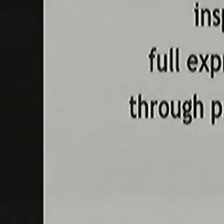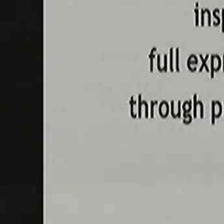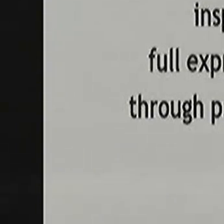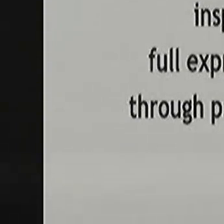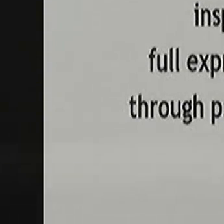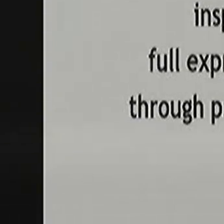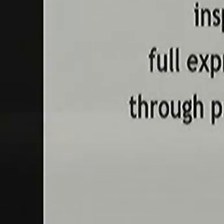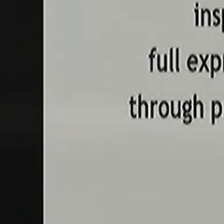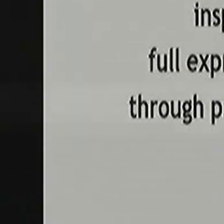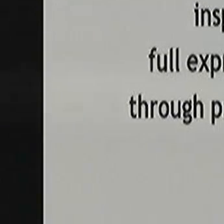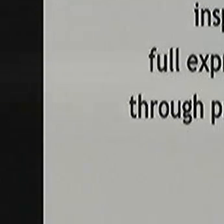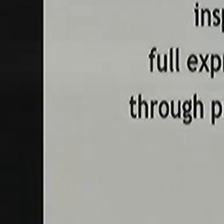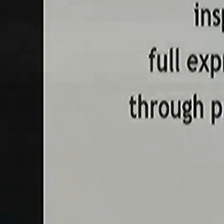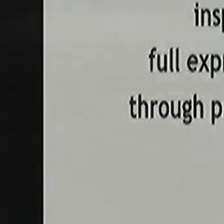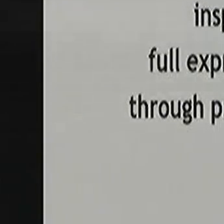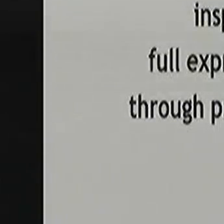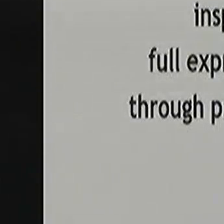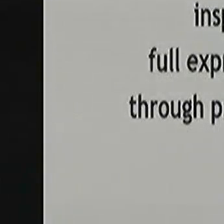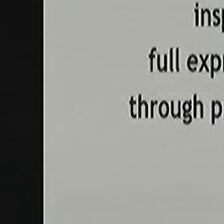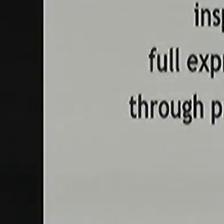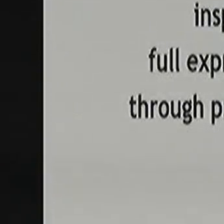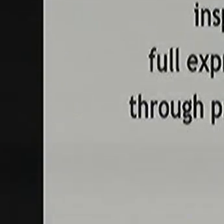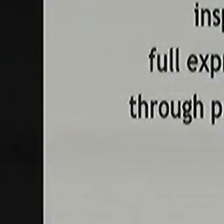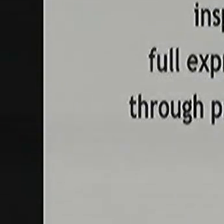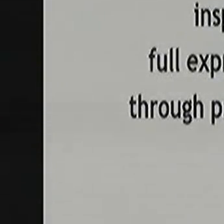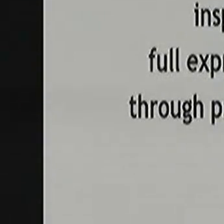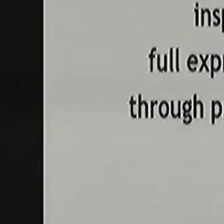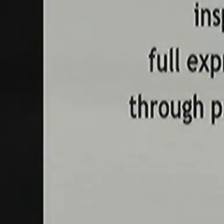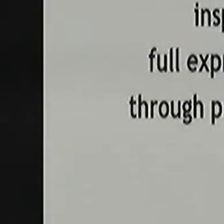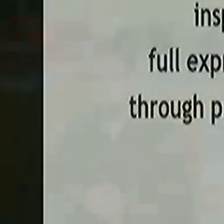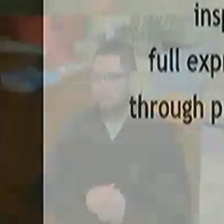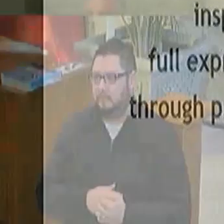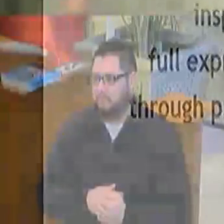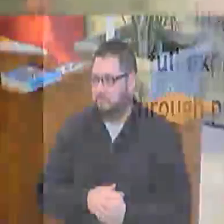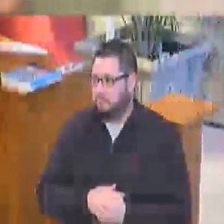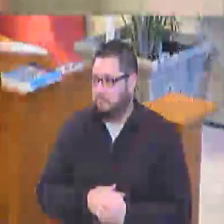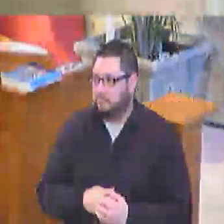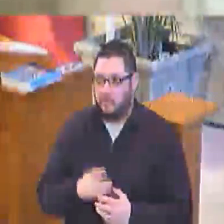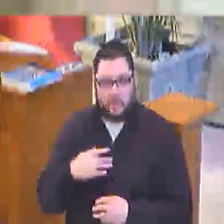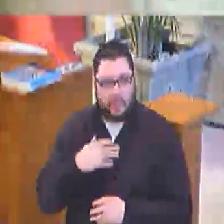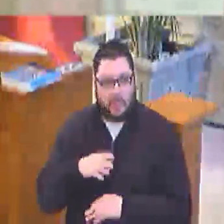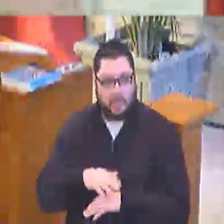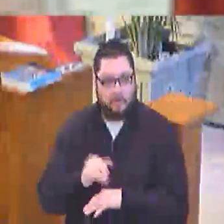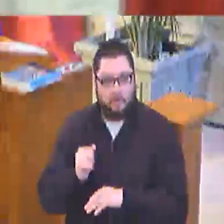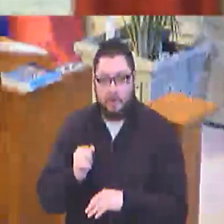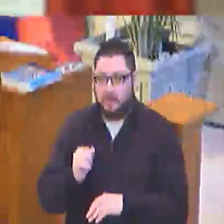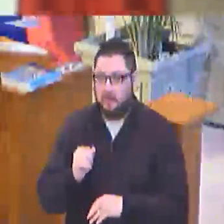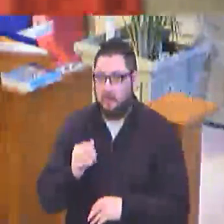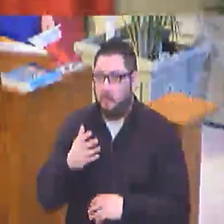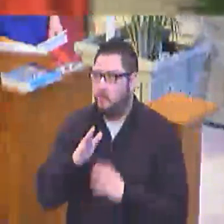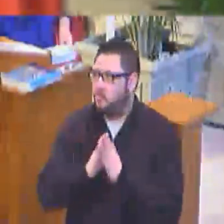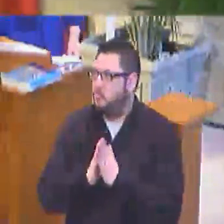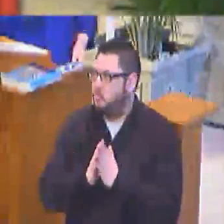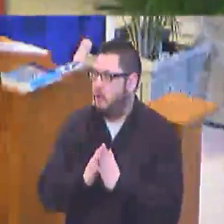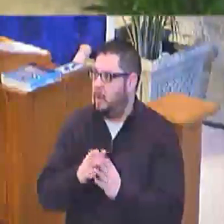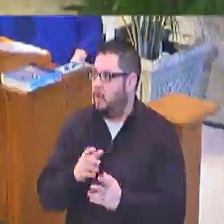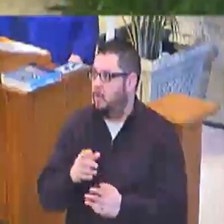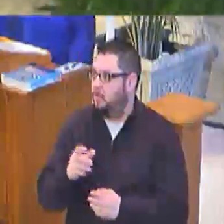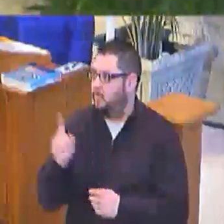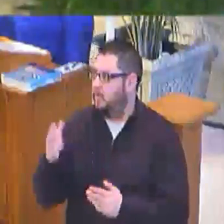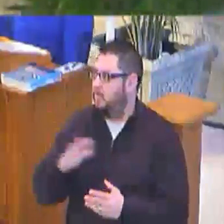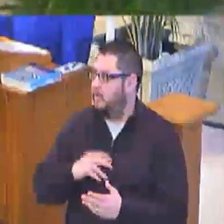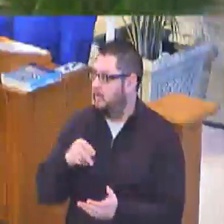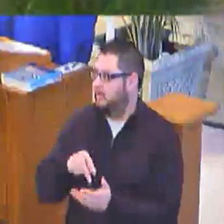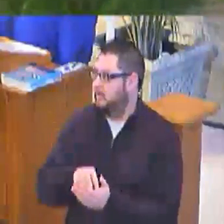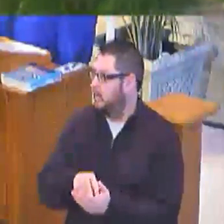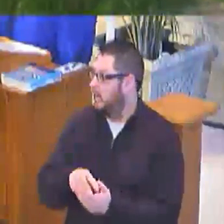prayer, education, and service. I invite our on-duty Unity prayer chaplains to please stand.